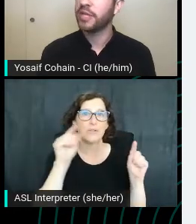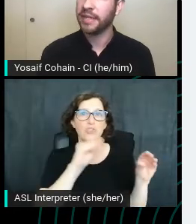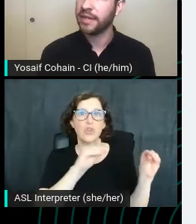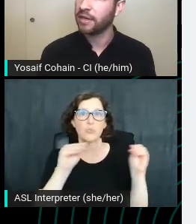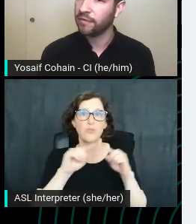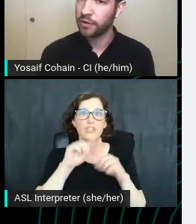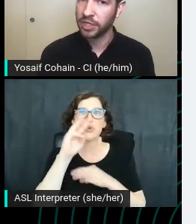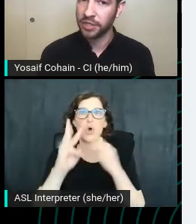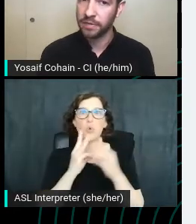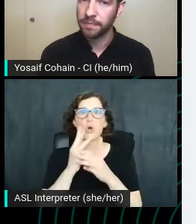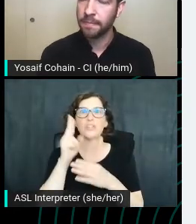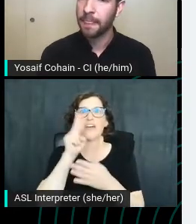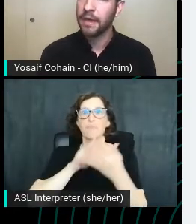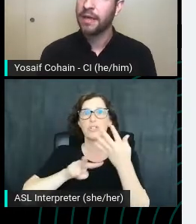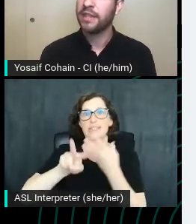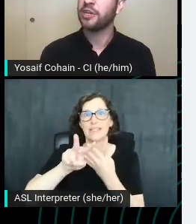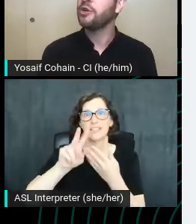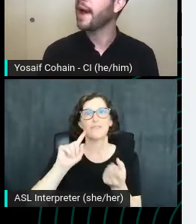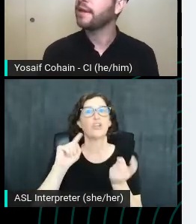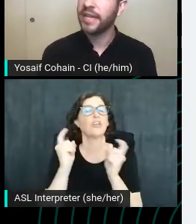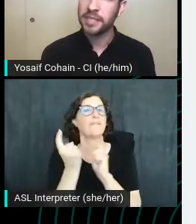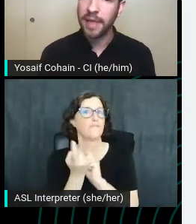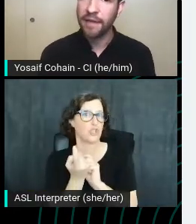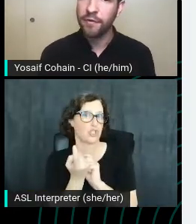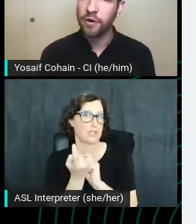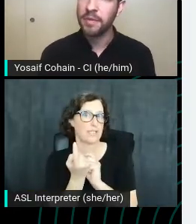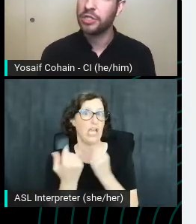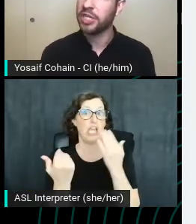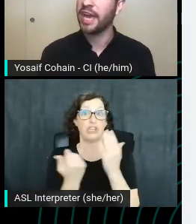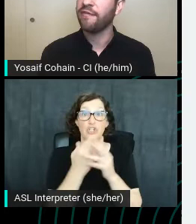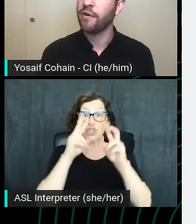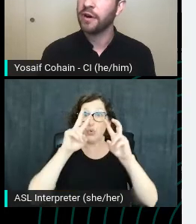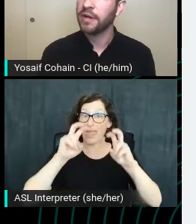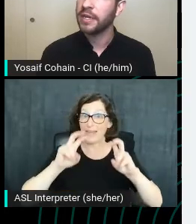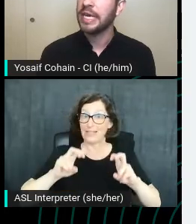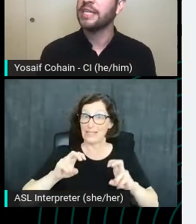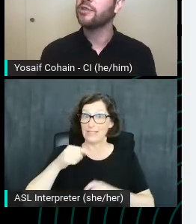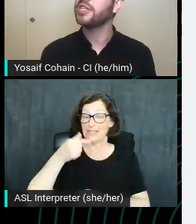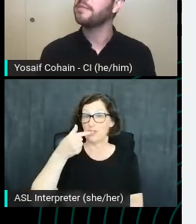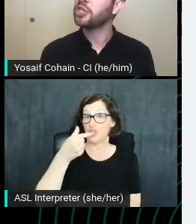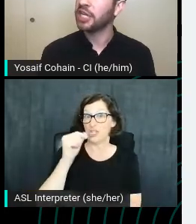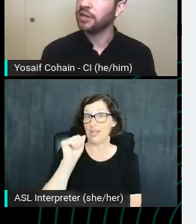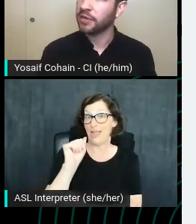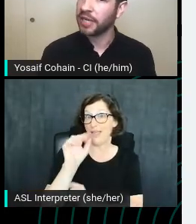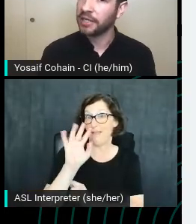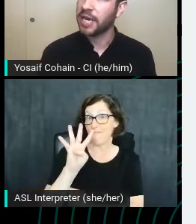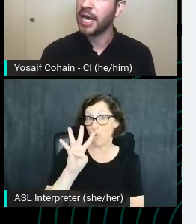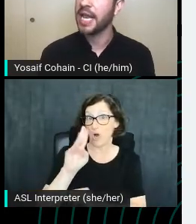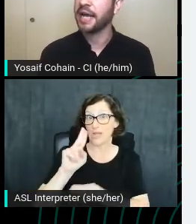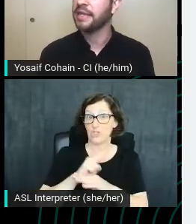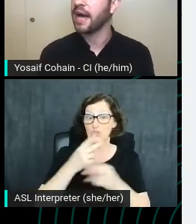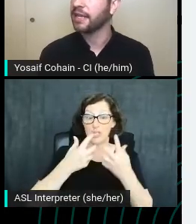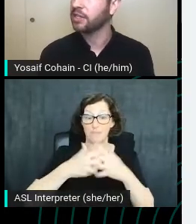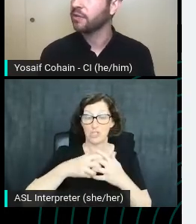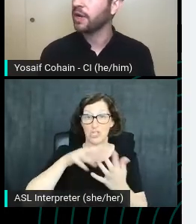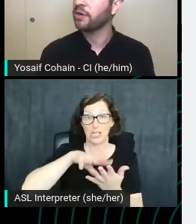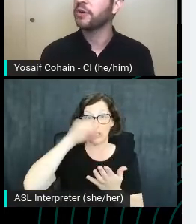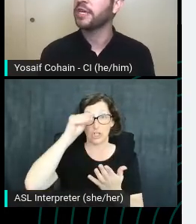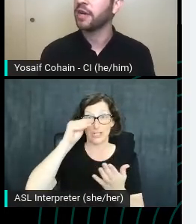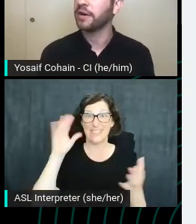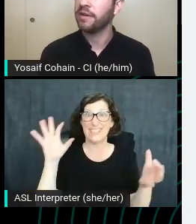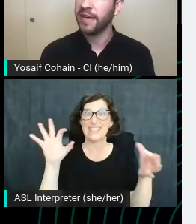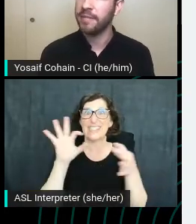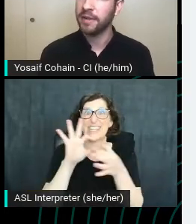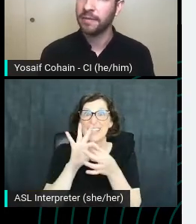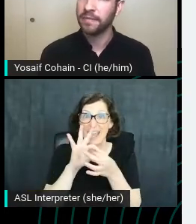of predicted conversions. Their new analytics platform, GA4, is using machine learning to connect the dots when